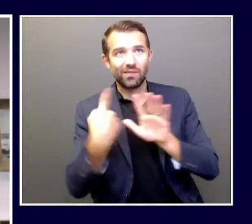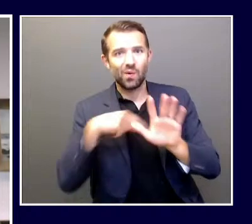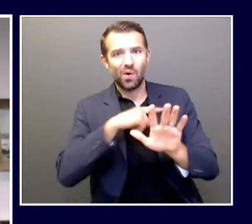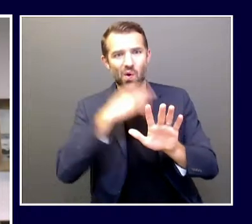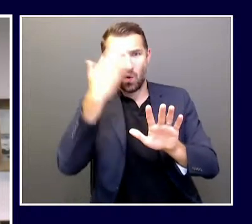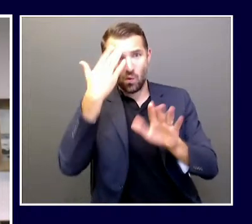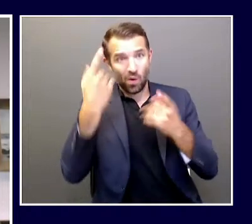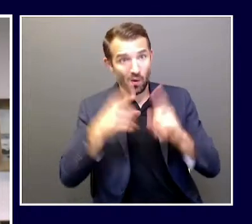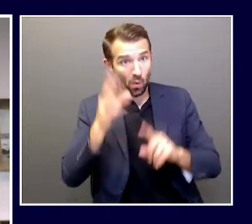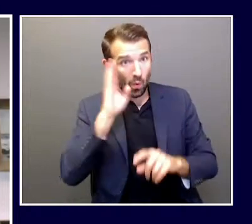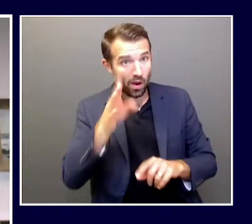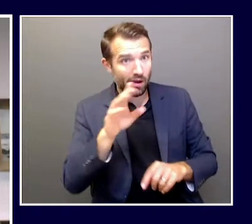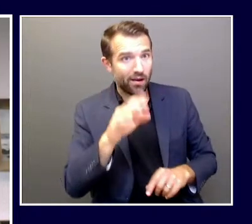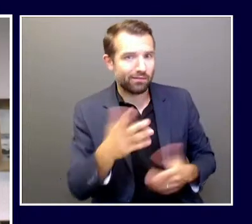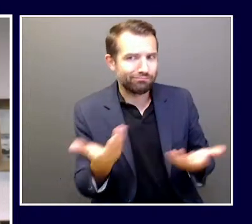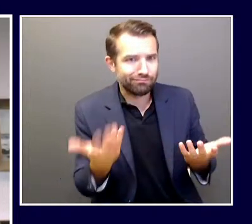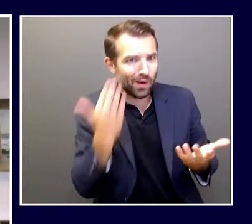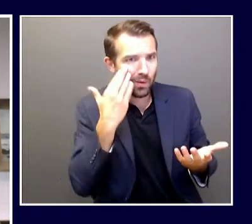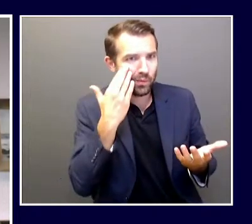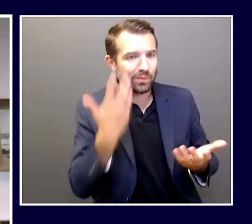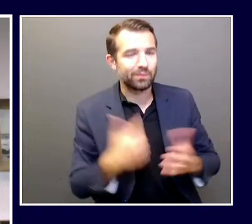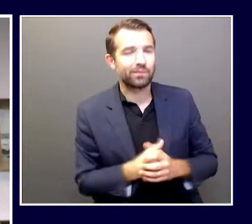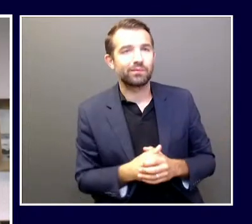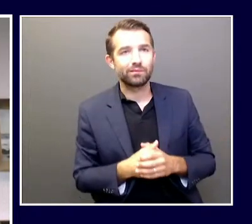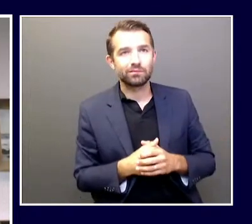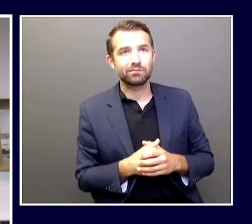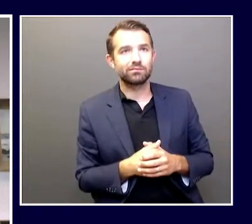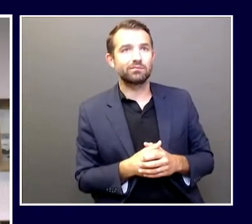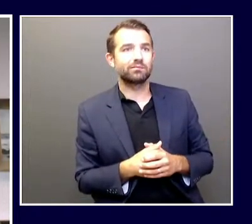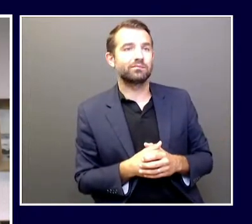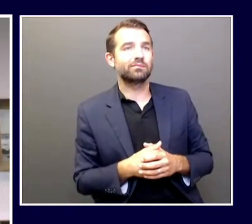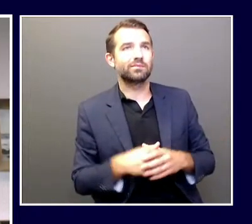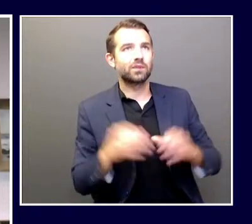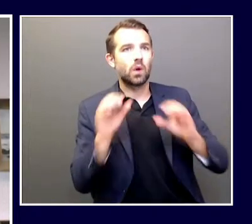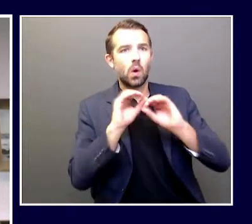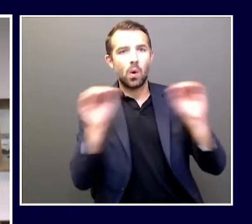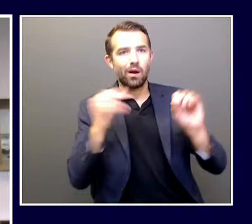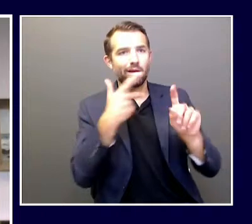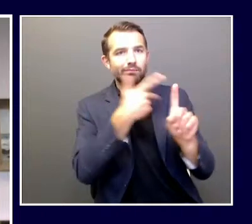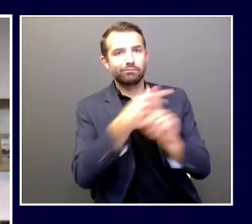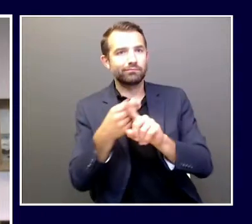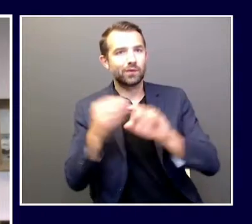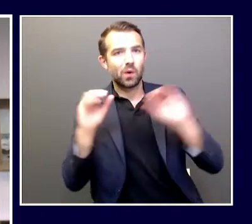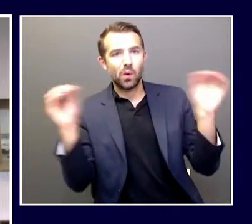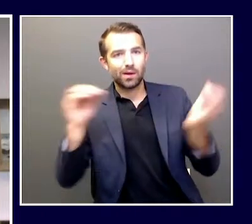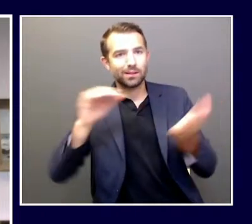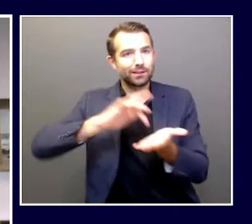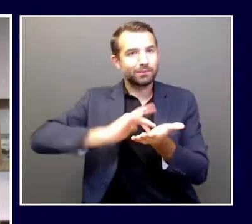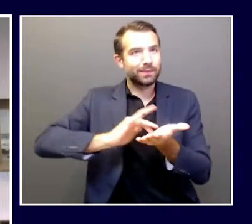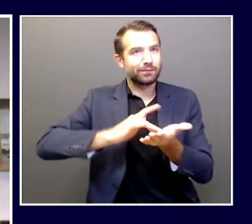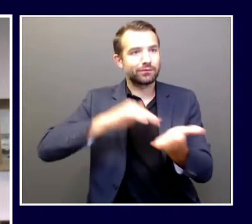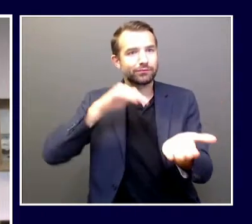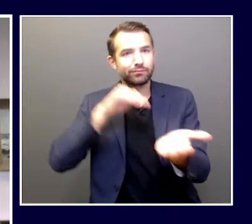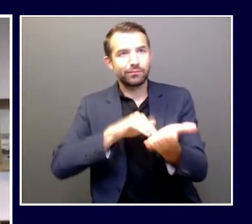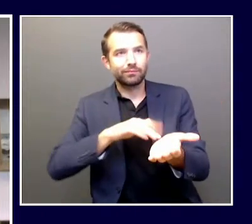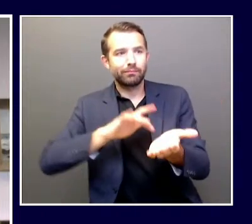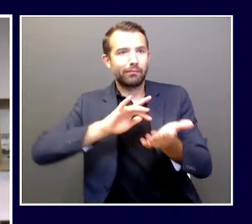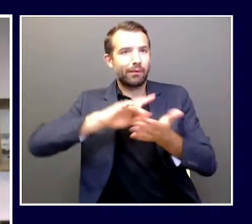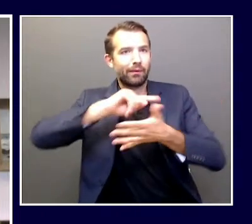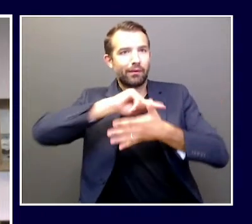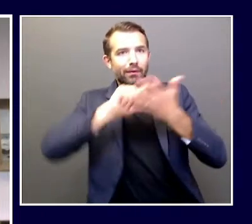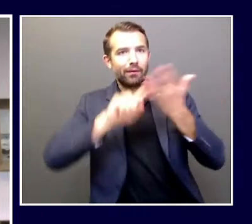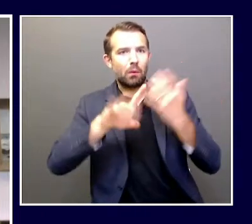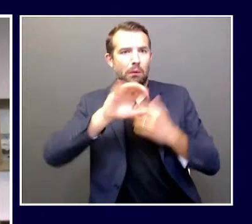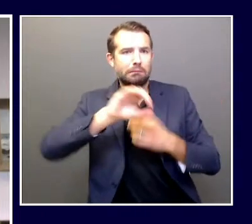were predicted and predictable. No vaccine, no medical intervention is 100% effective. The vaccines that we